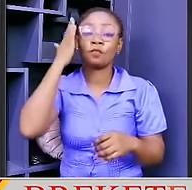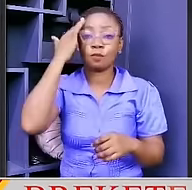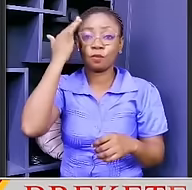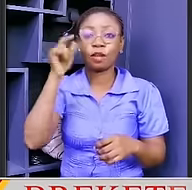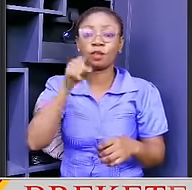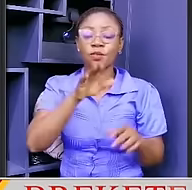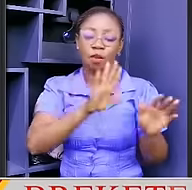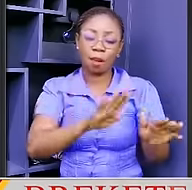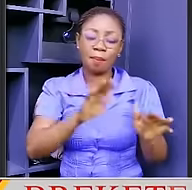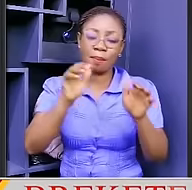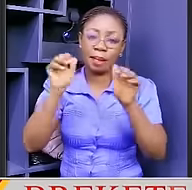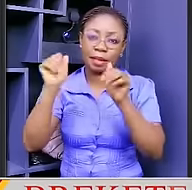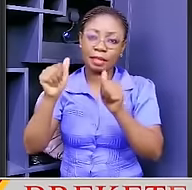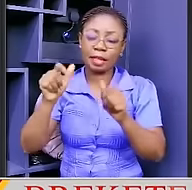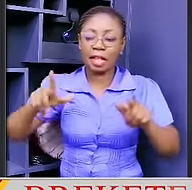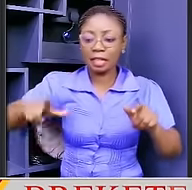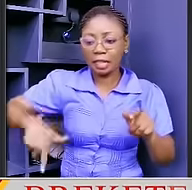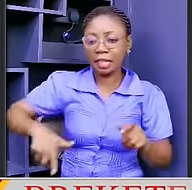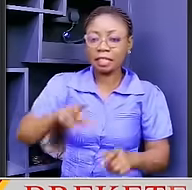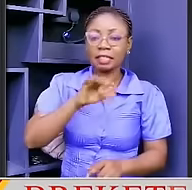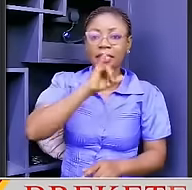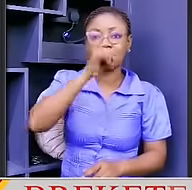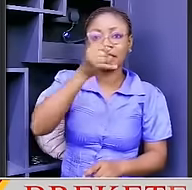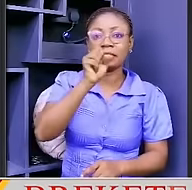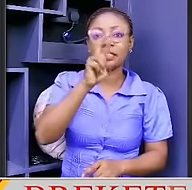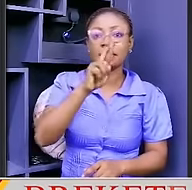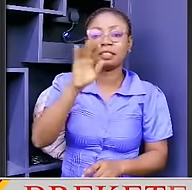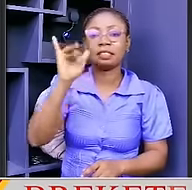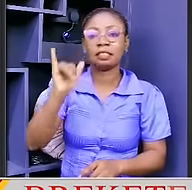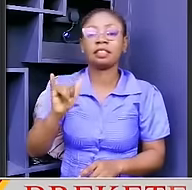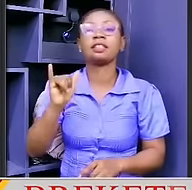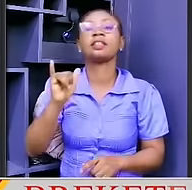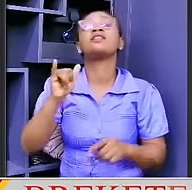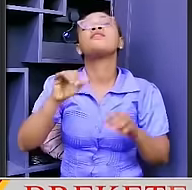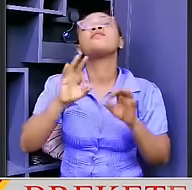Jerry Tabakaji. Late Jerry Tabaka's family.